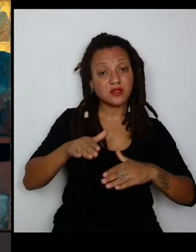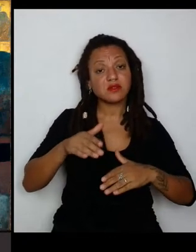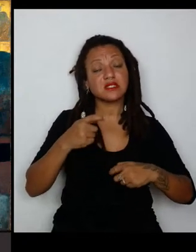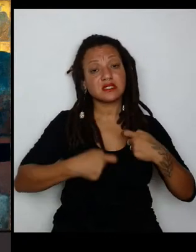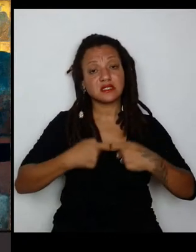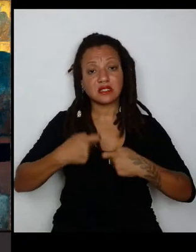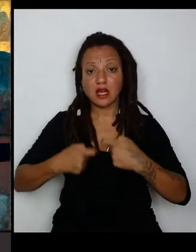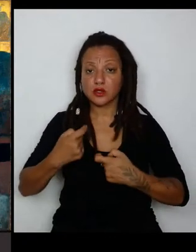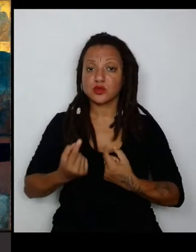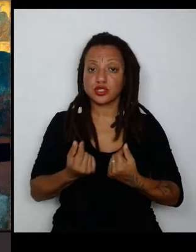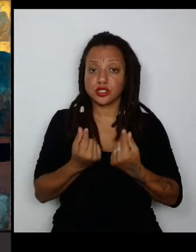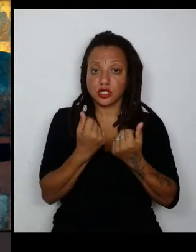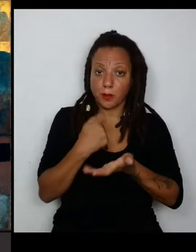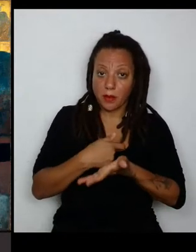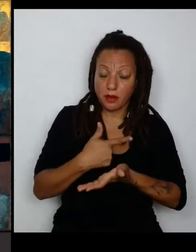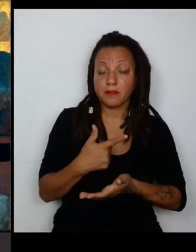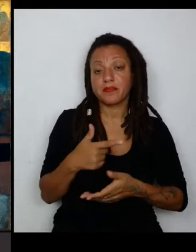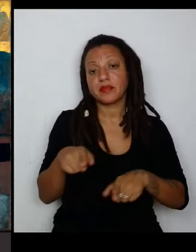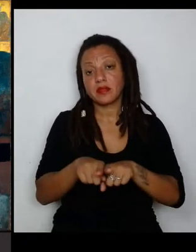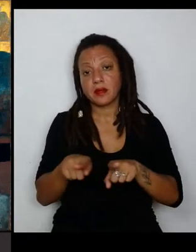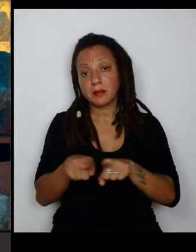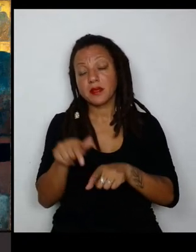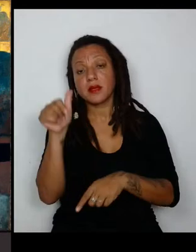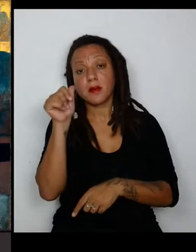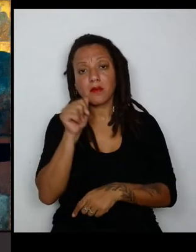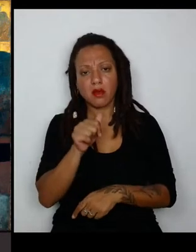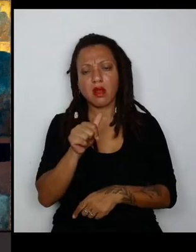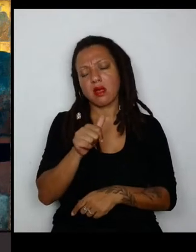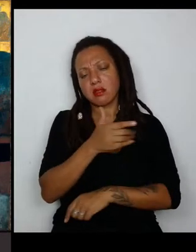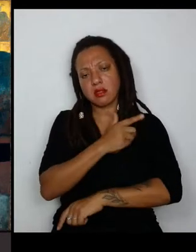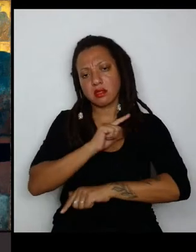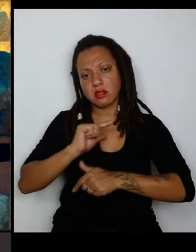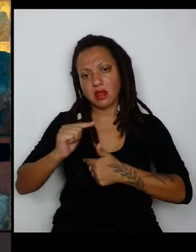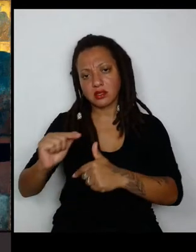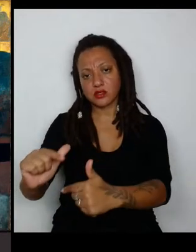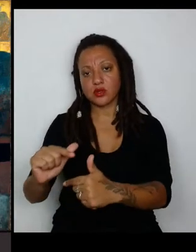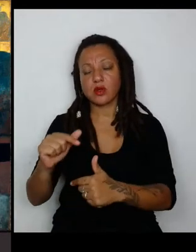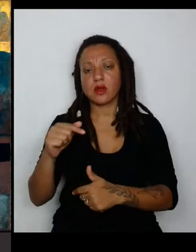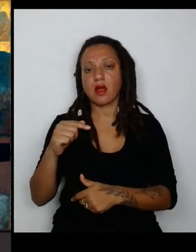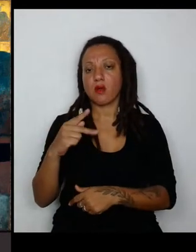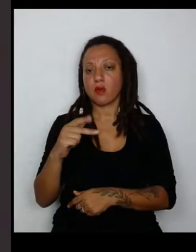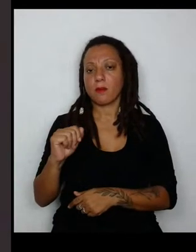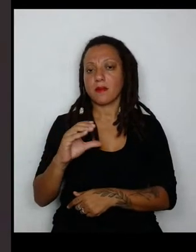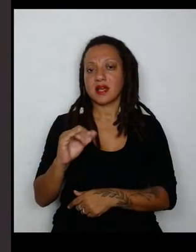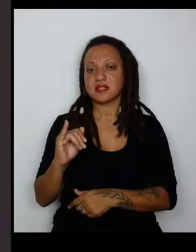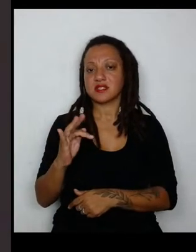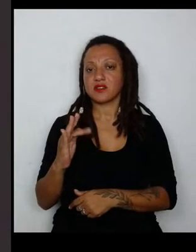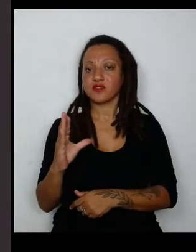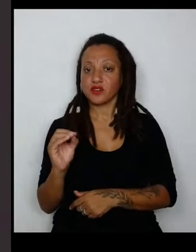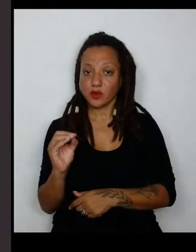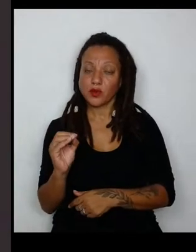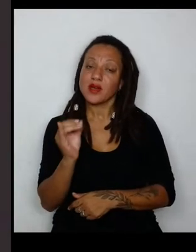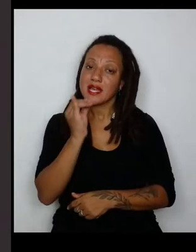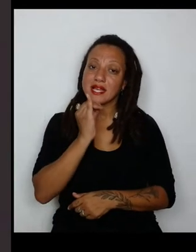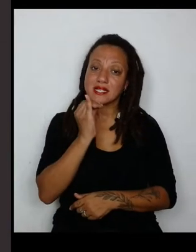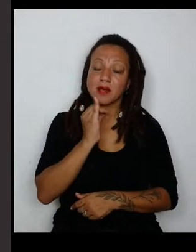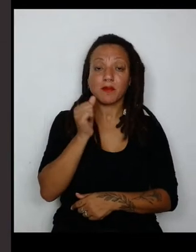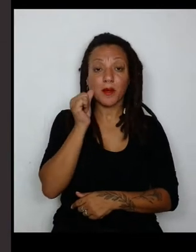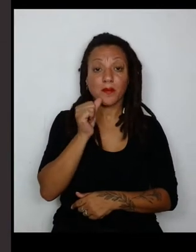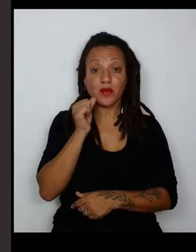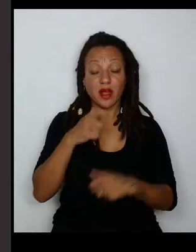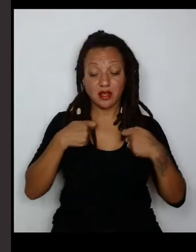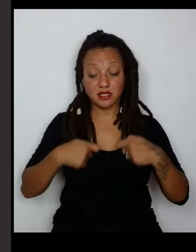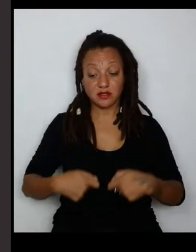dresses like a woman and performs women's work next slide the men in paul emil mio's photograph from 1870 could